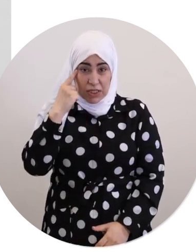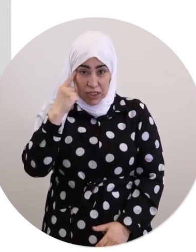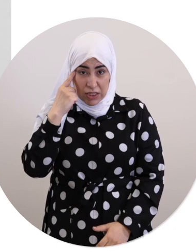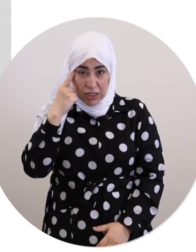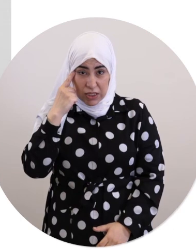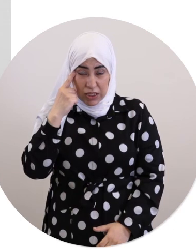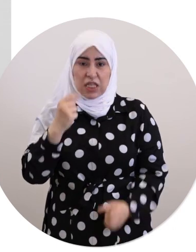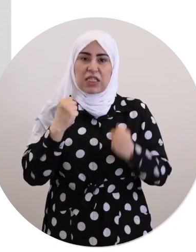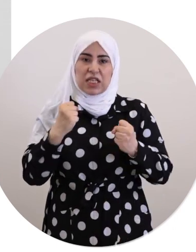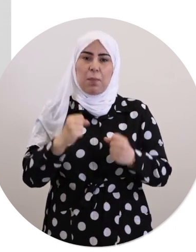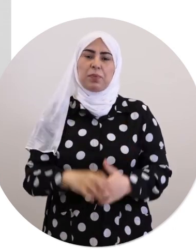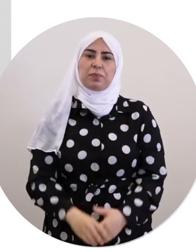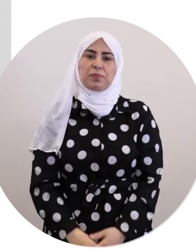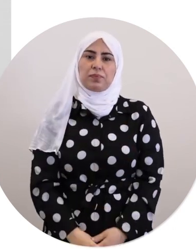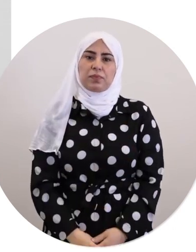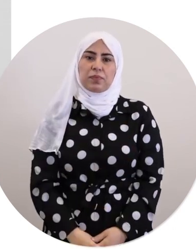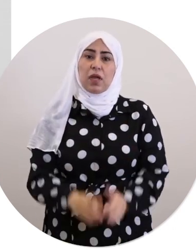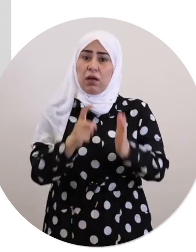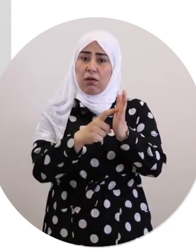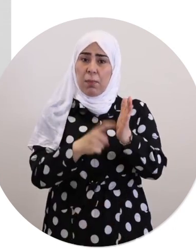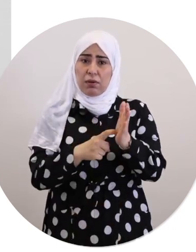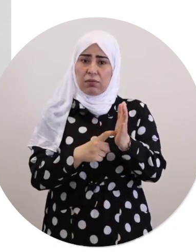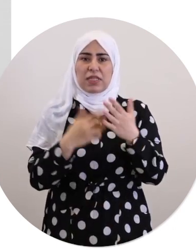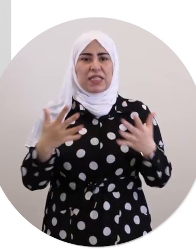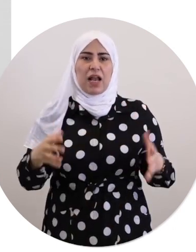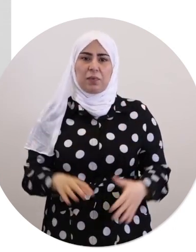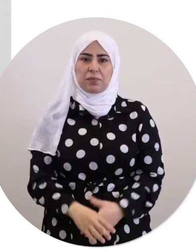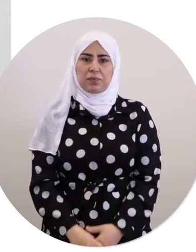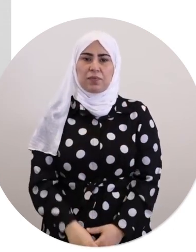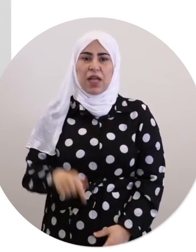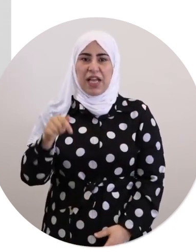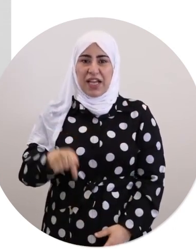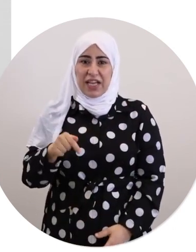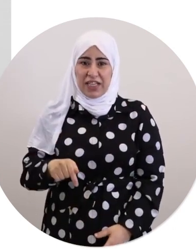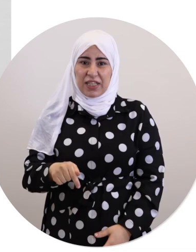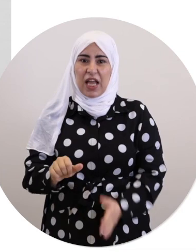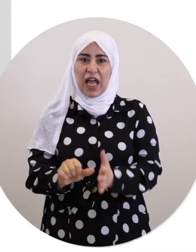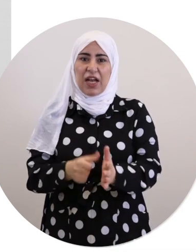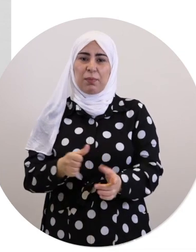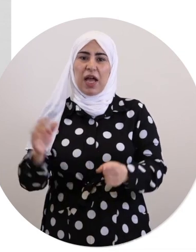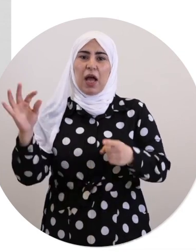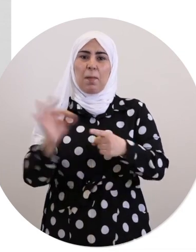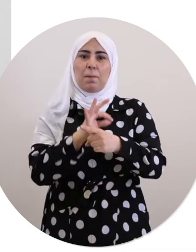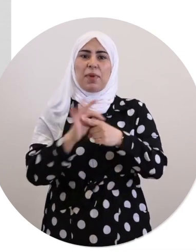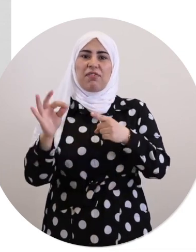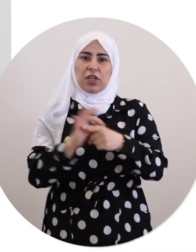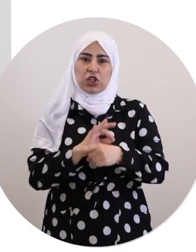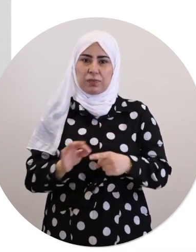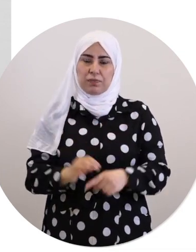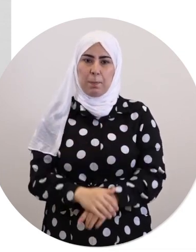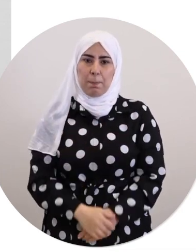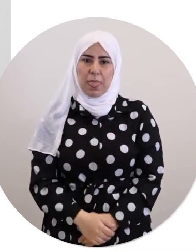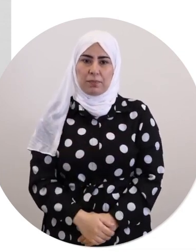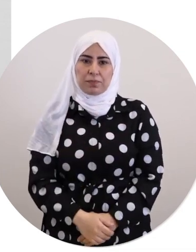you. However, the pronunciation will be very hard for me. And now it's time for functions. I'm not going to take a lot of time